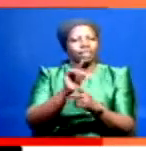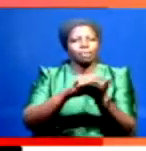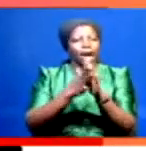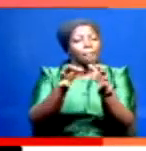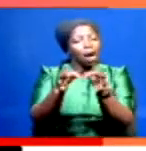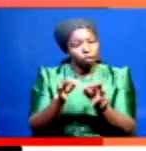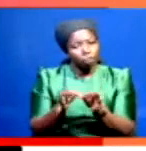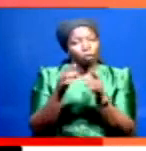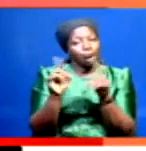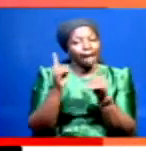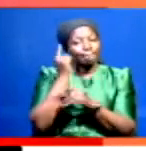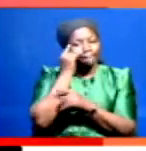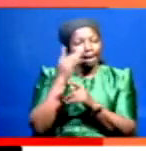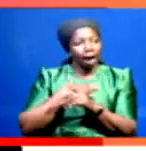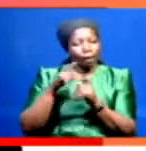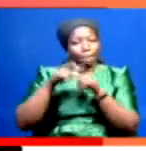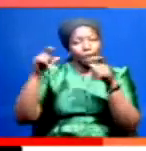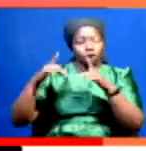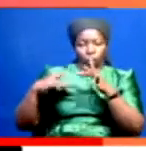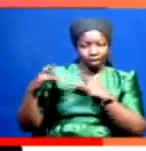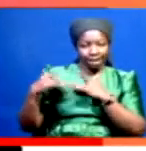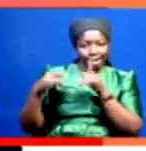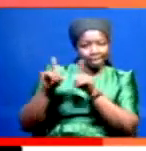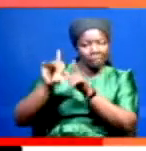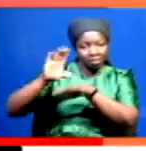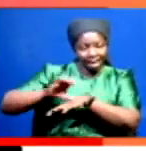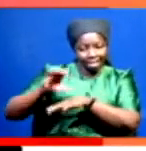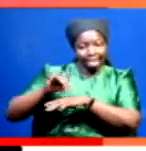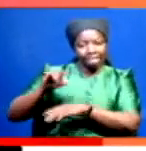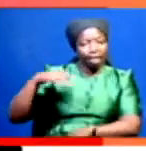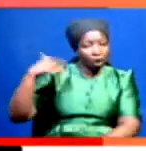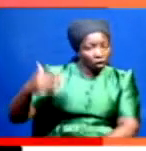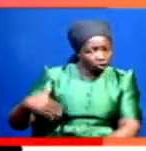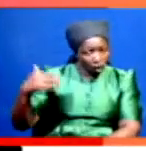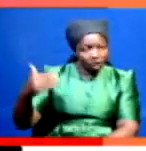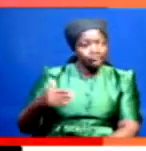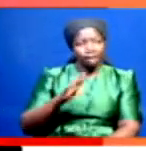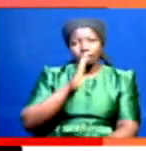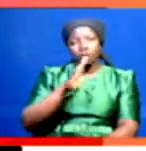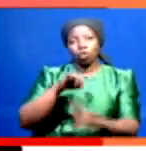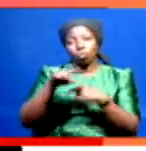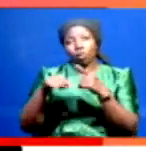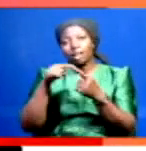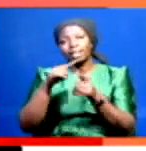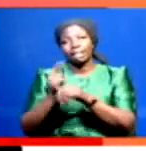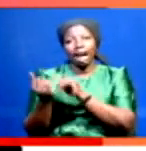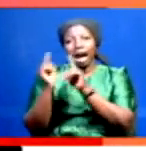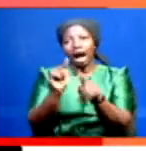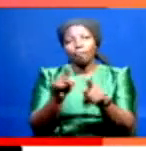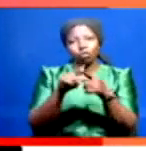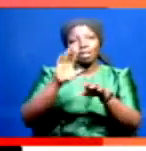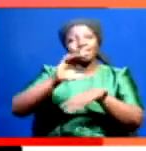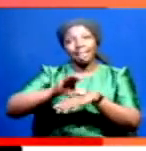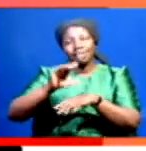I guess our major concern as churches has always been when it comes to that the churches